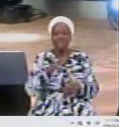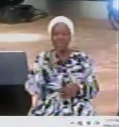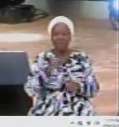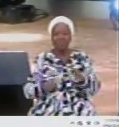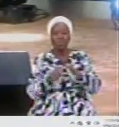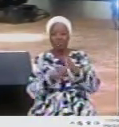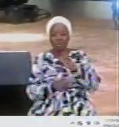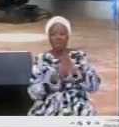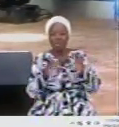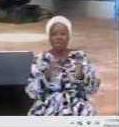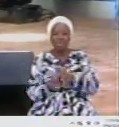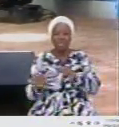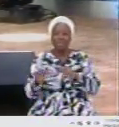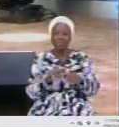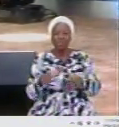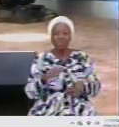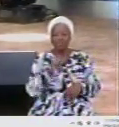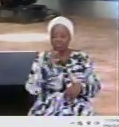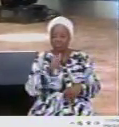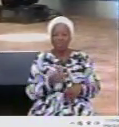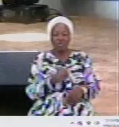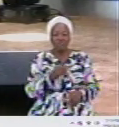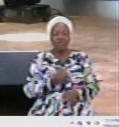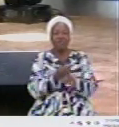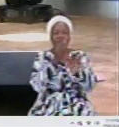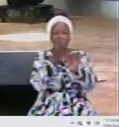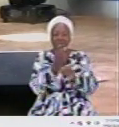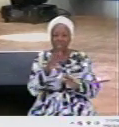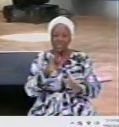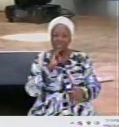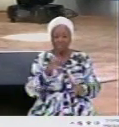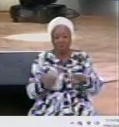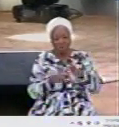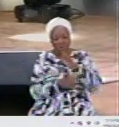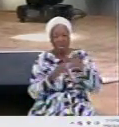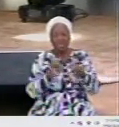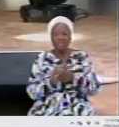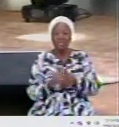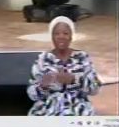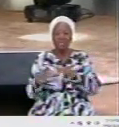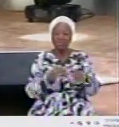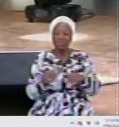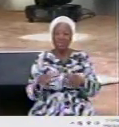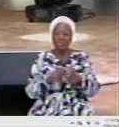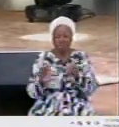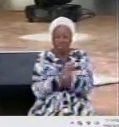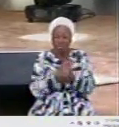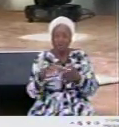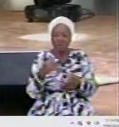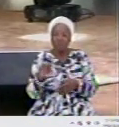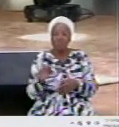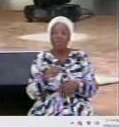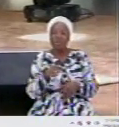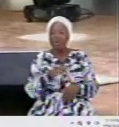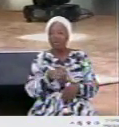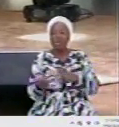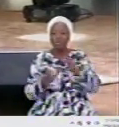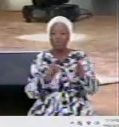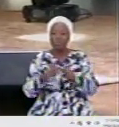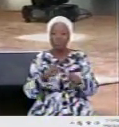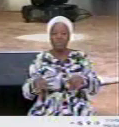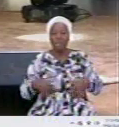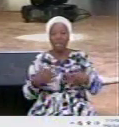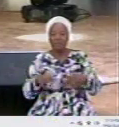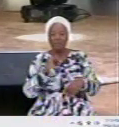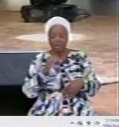activity. The insincerity is underneath the activity, and the destruction of other people's lives following the activity. Stop